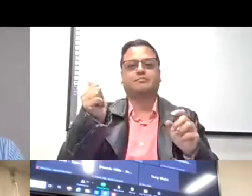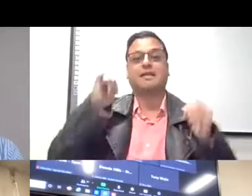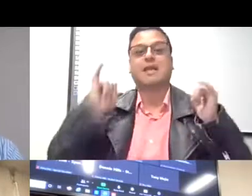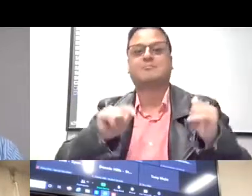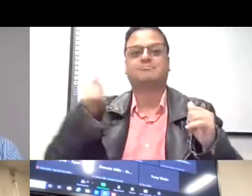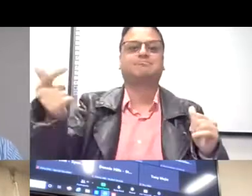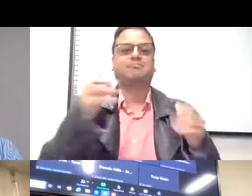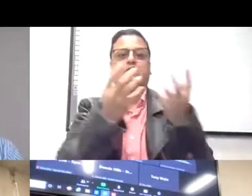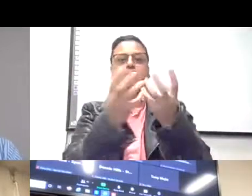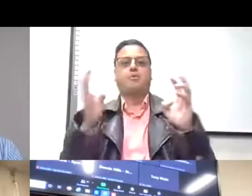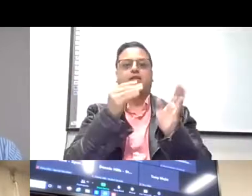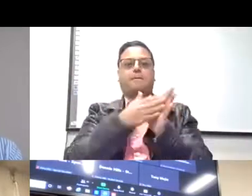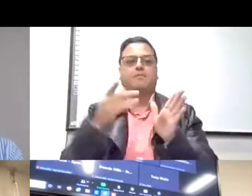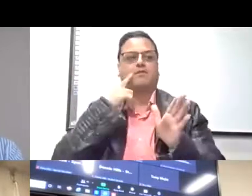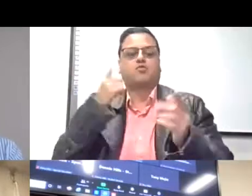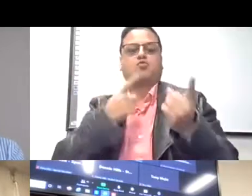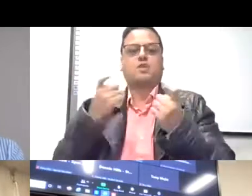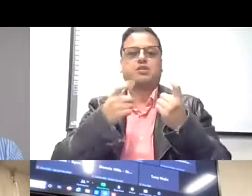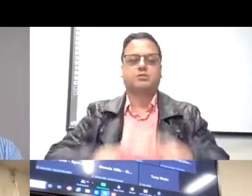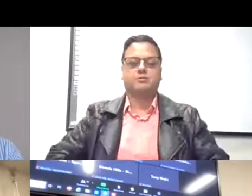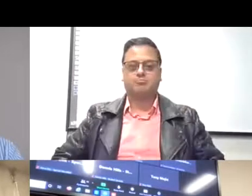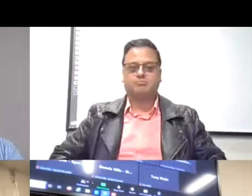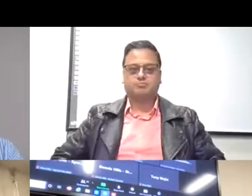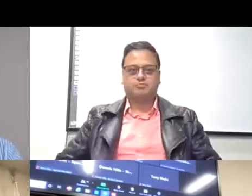to the board and to the public for questions and comments.